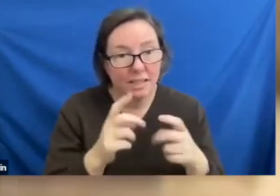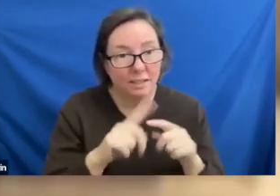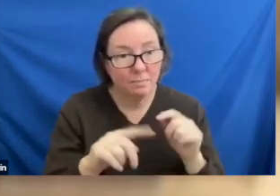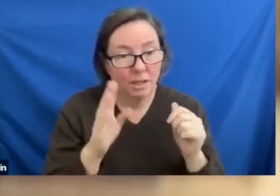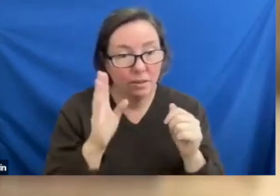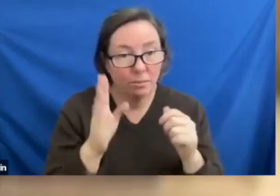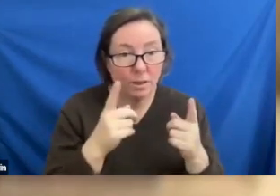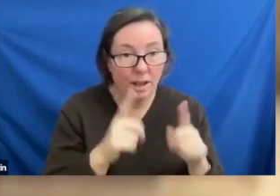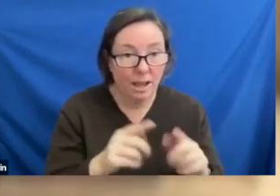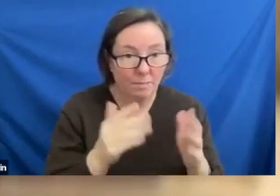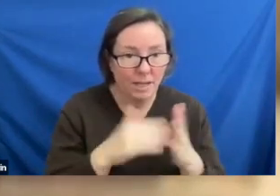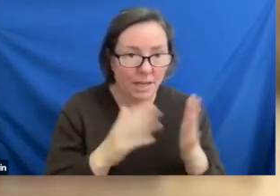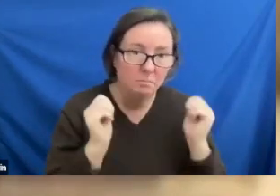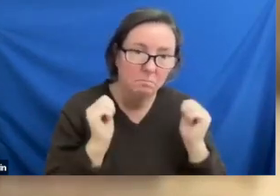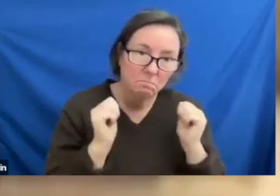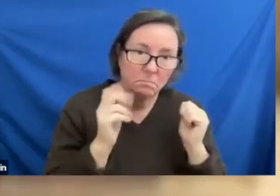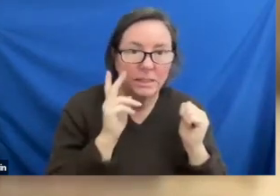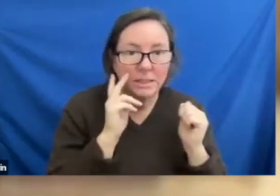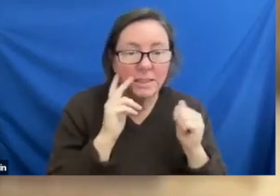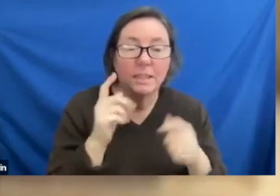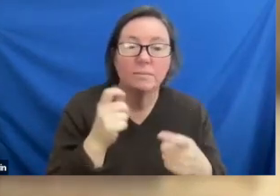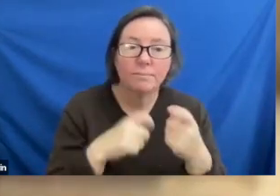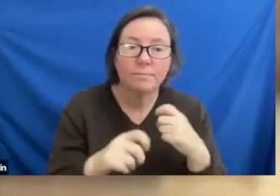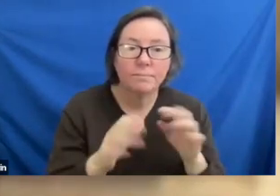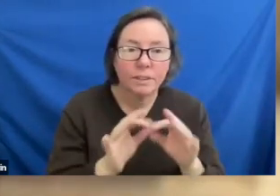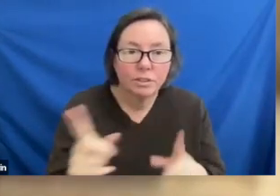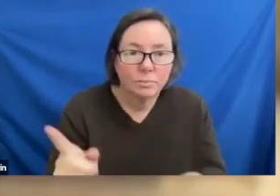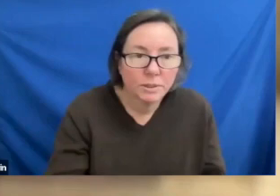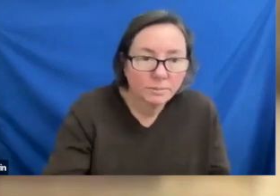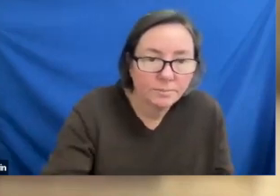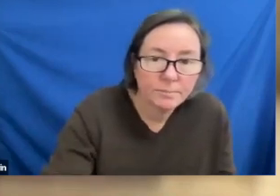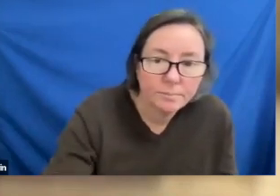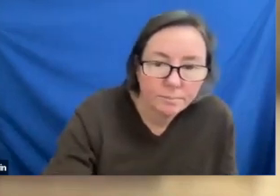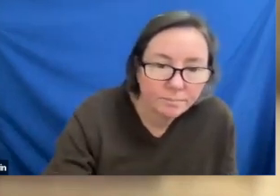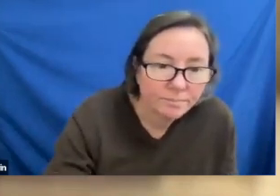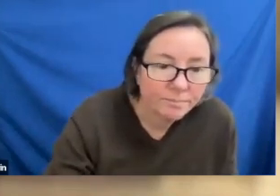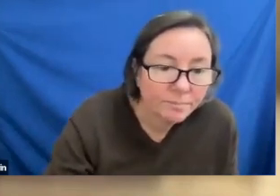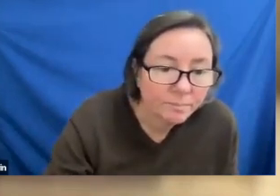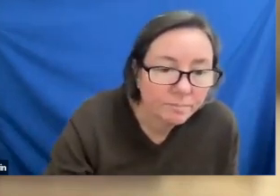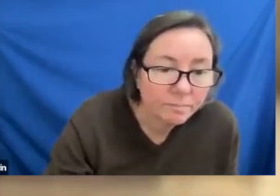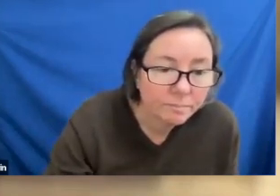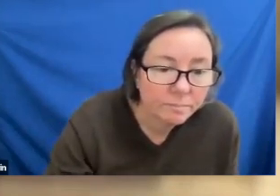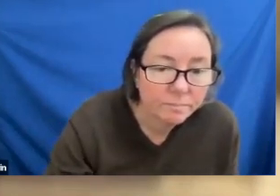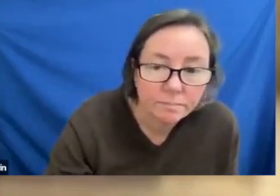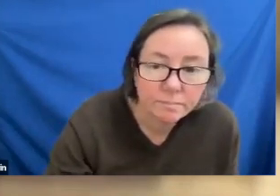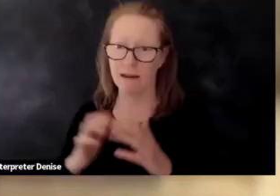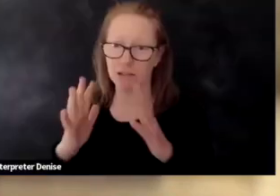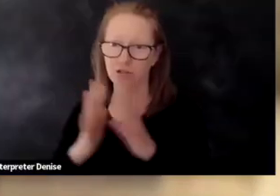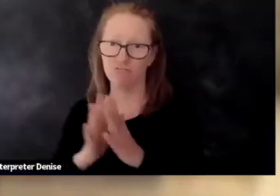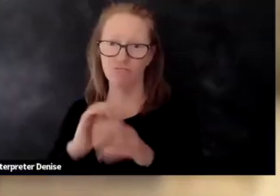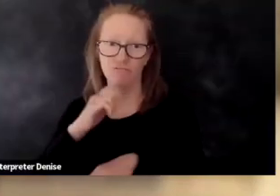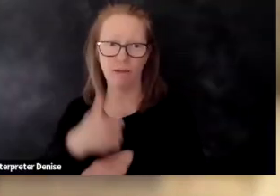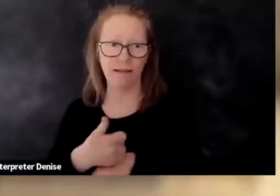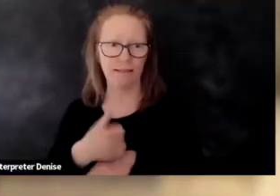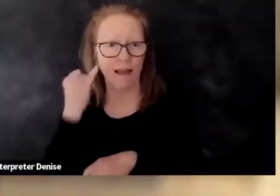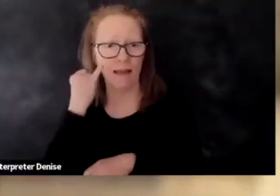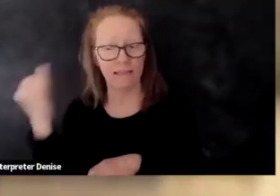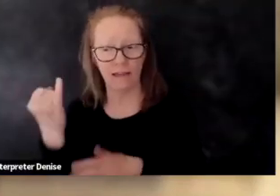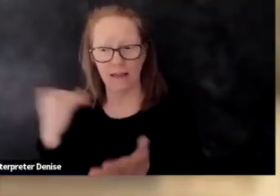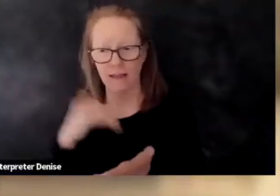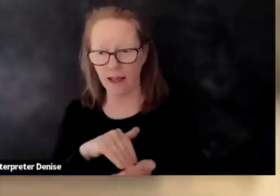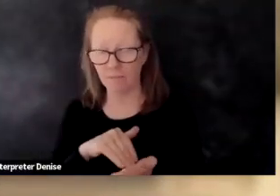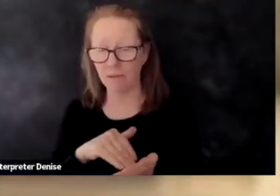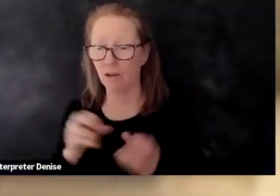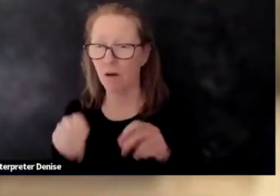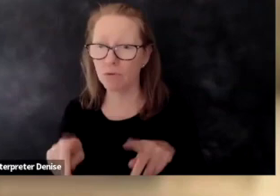that we can resurrect that. But the idea is, again, and I'm part of the opportunity with imploring for us to do skate nights,